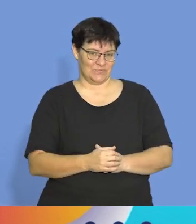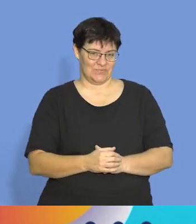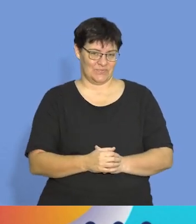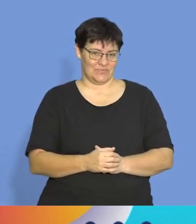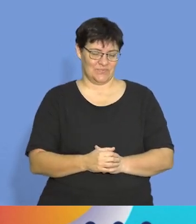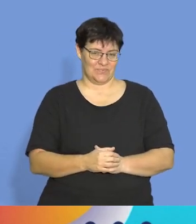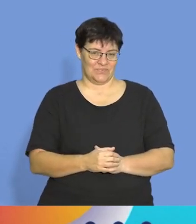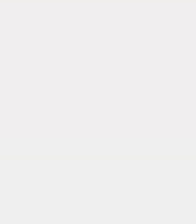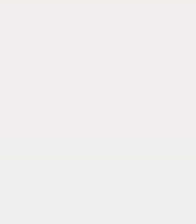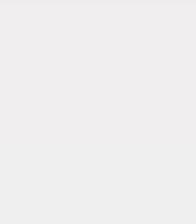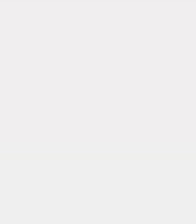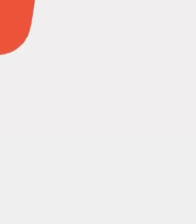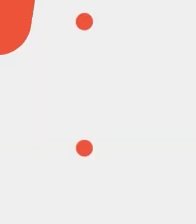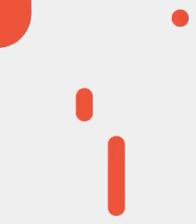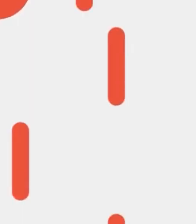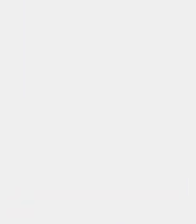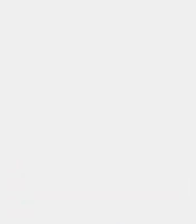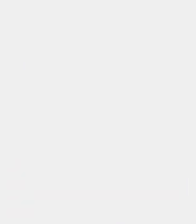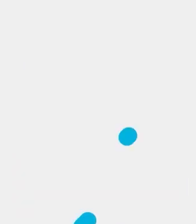now.